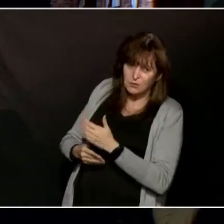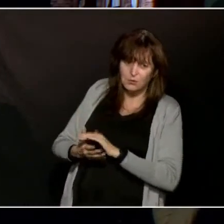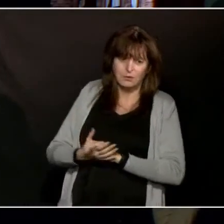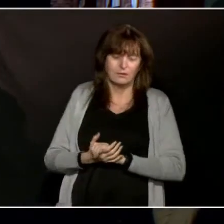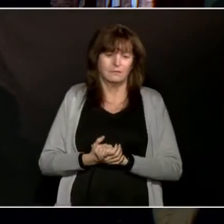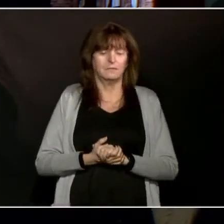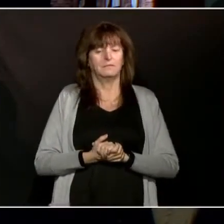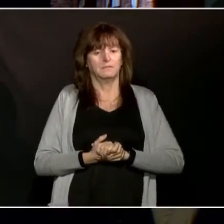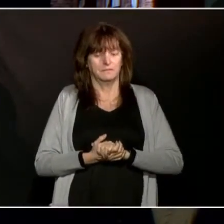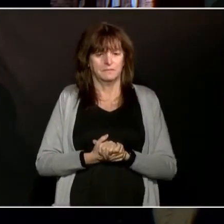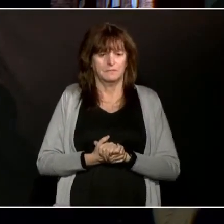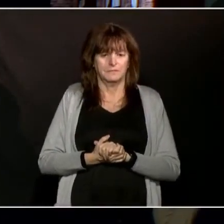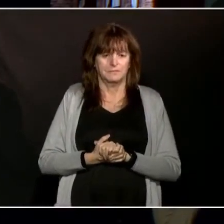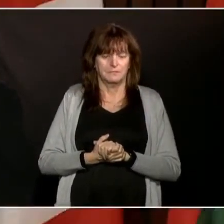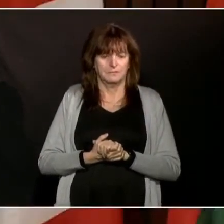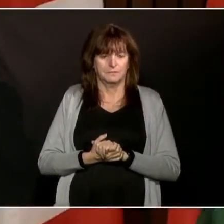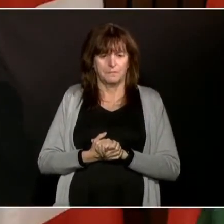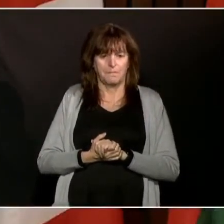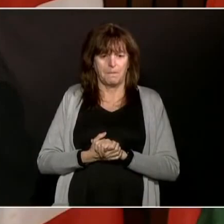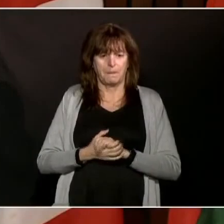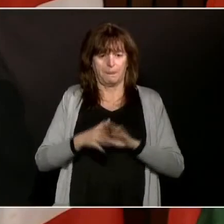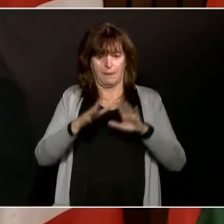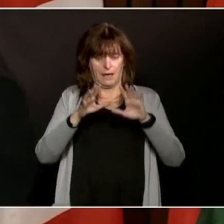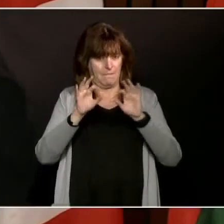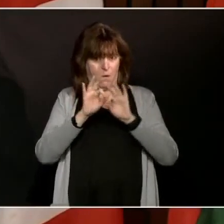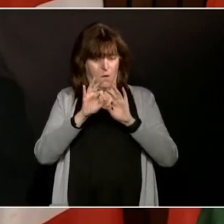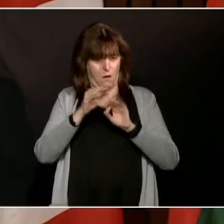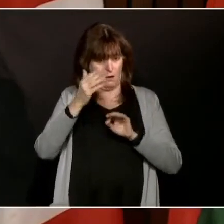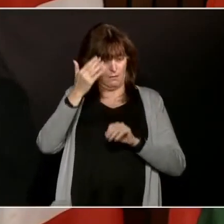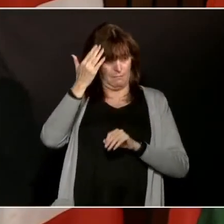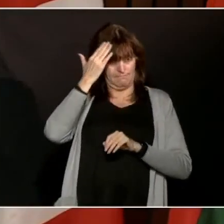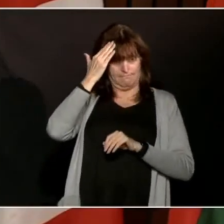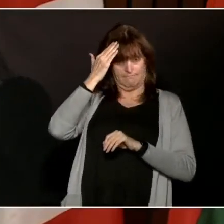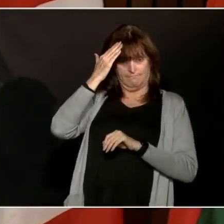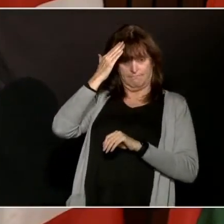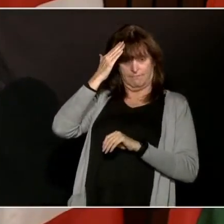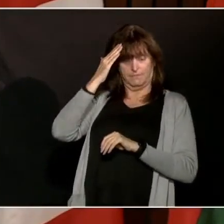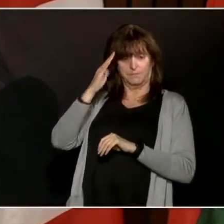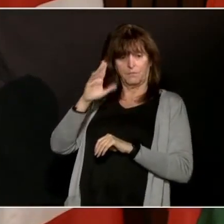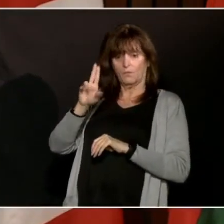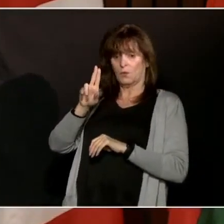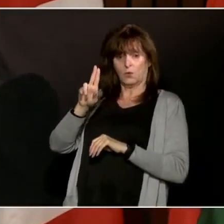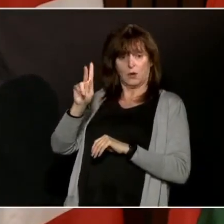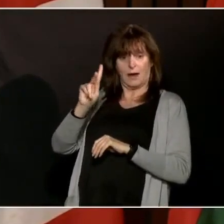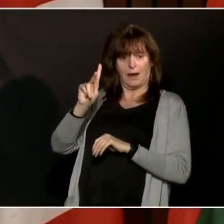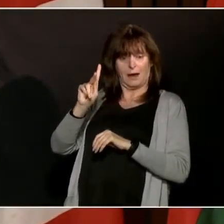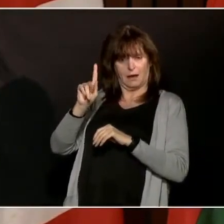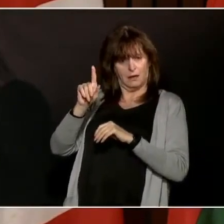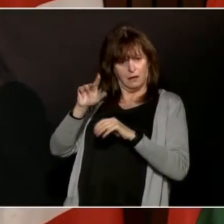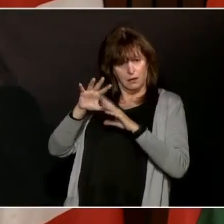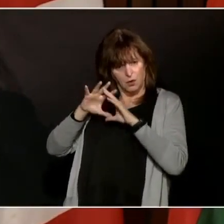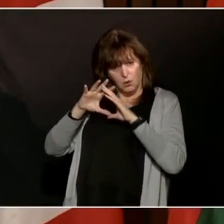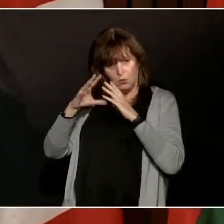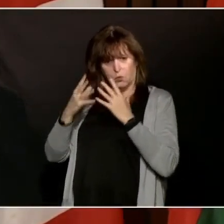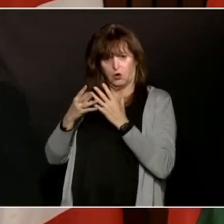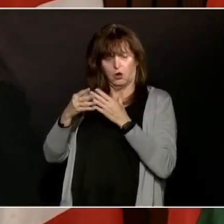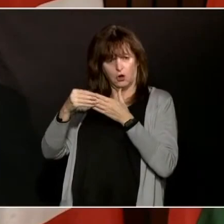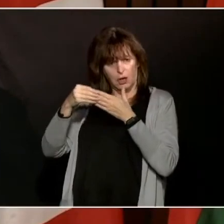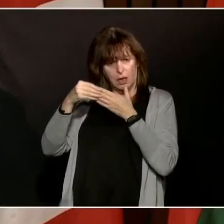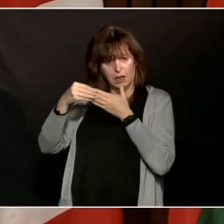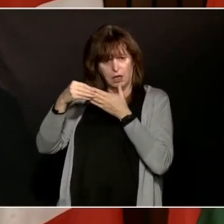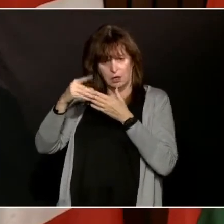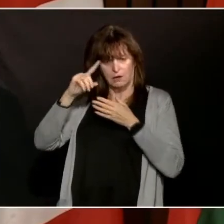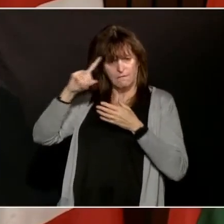what's important to know is that UK is actually one of the world leaders of whole genome sequencing. And in fact,